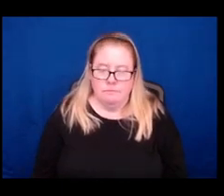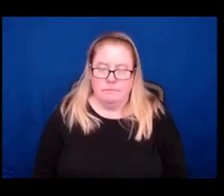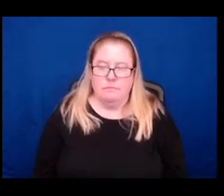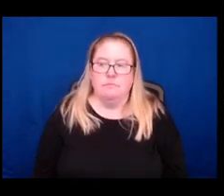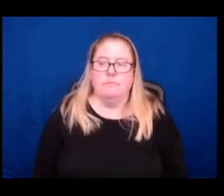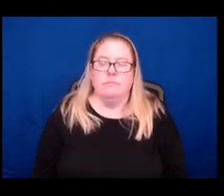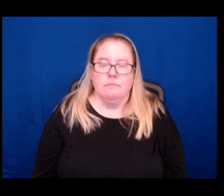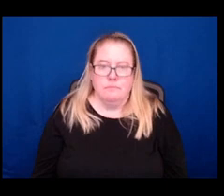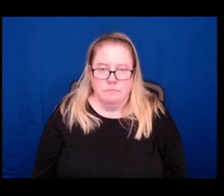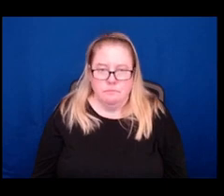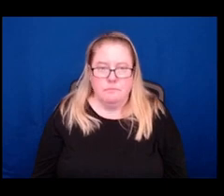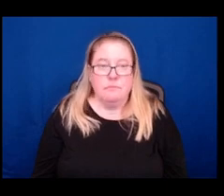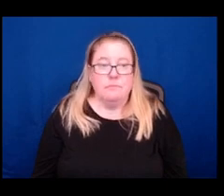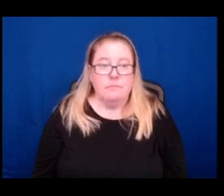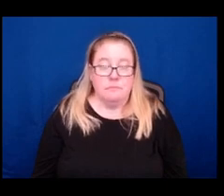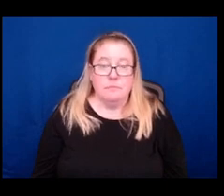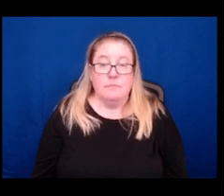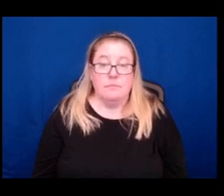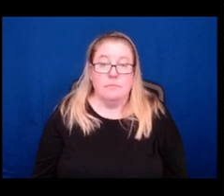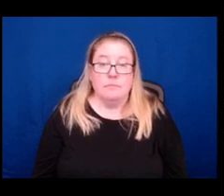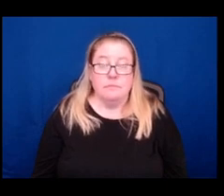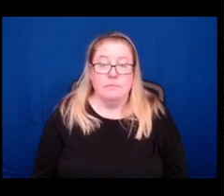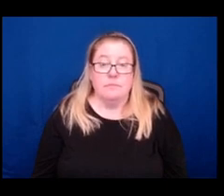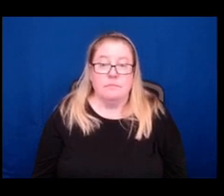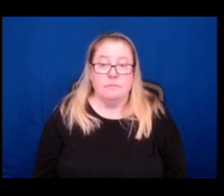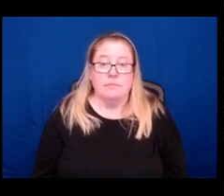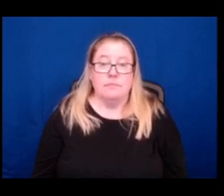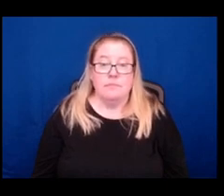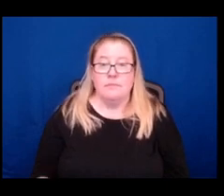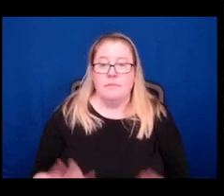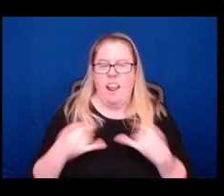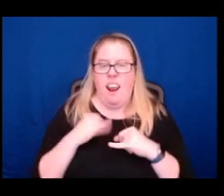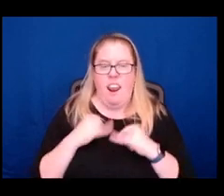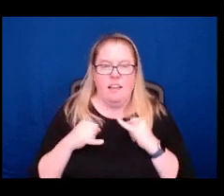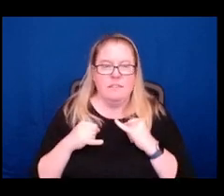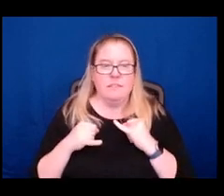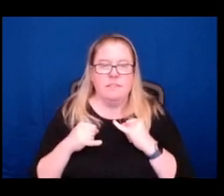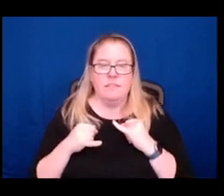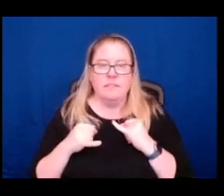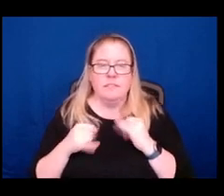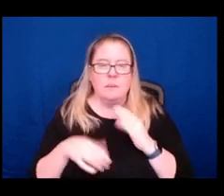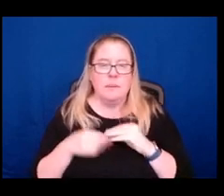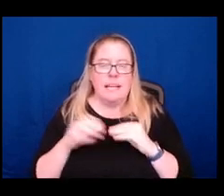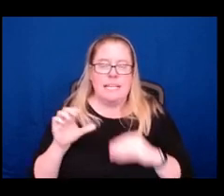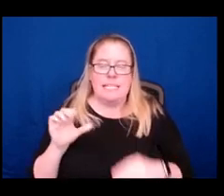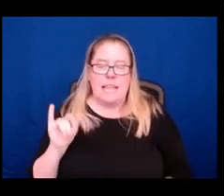Okay. And then lastly, I'm going to go ahead and put in some cilantro.